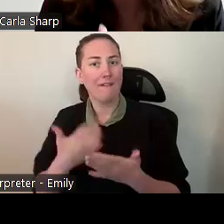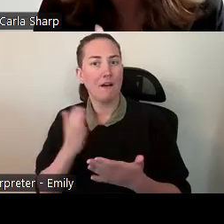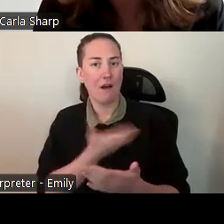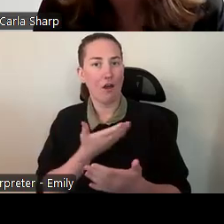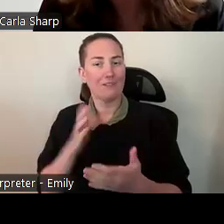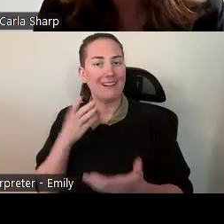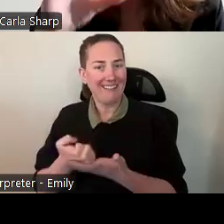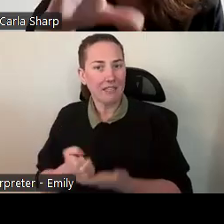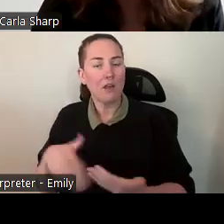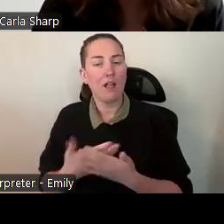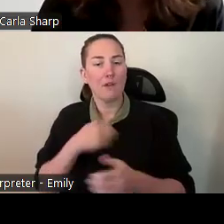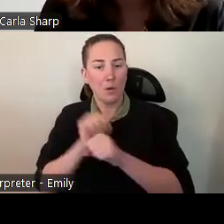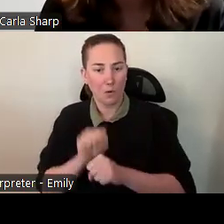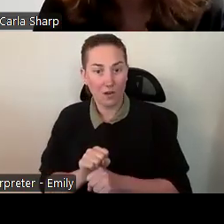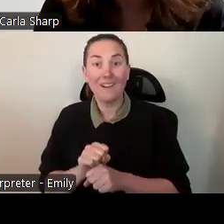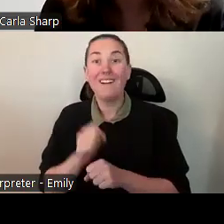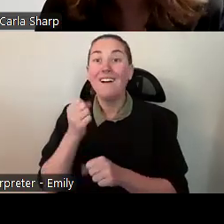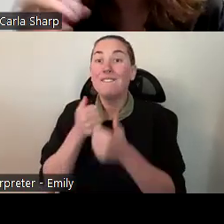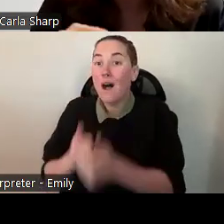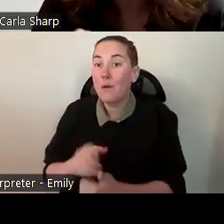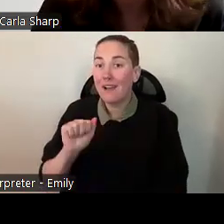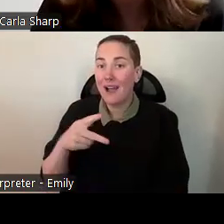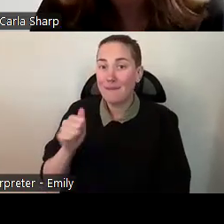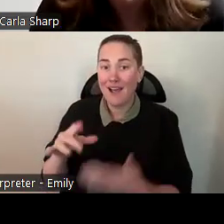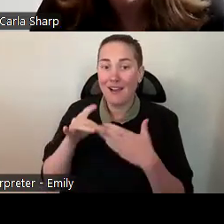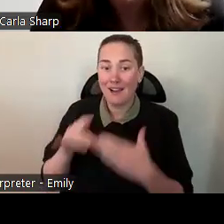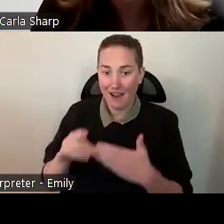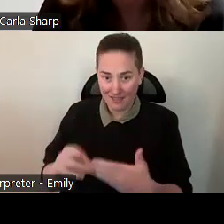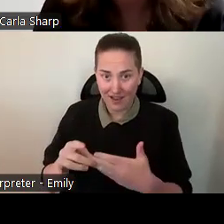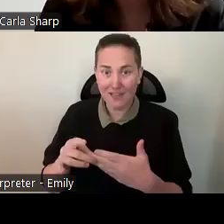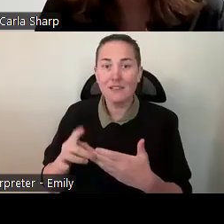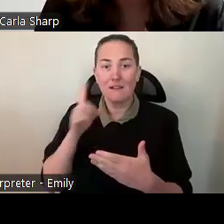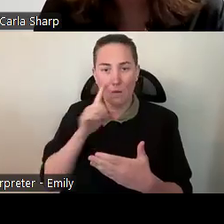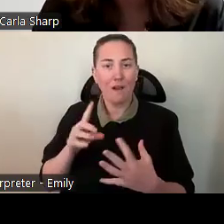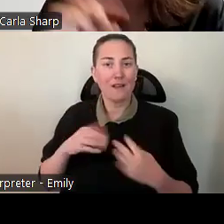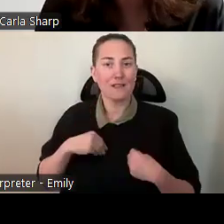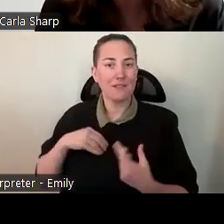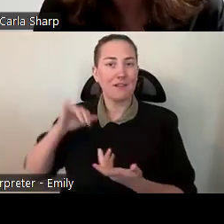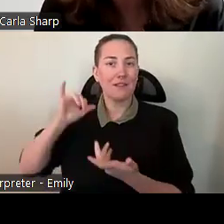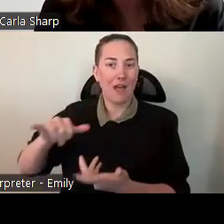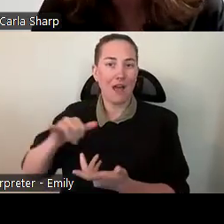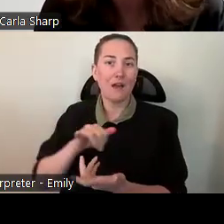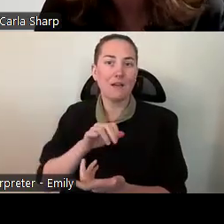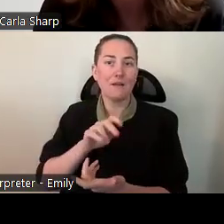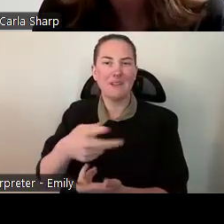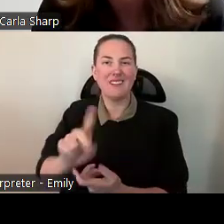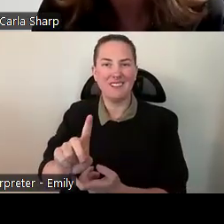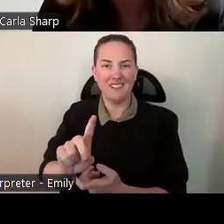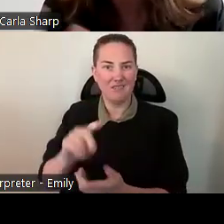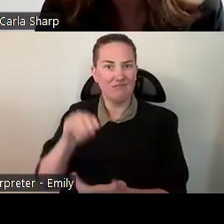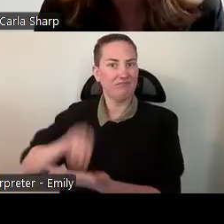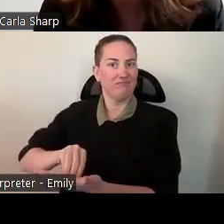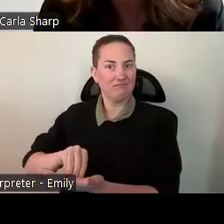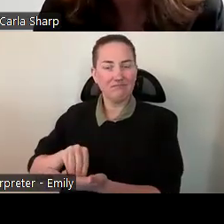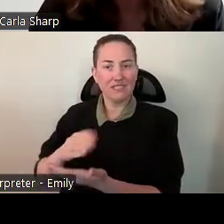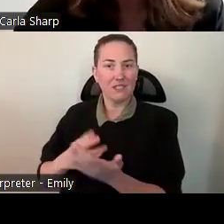the APA guidelines for acceptance of personality disorder into section 2. So